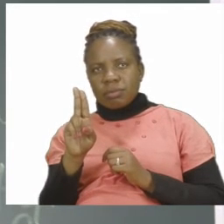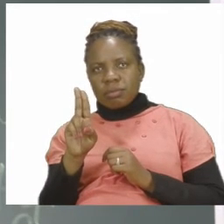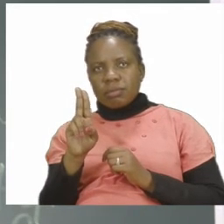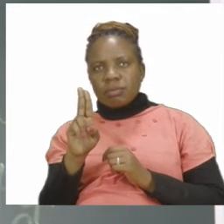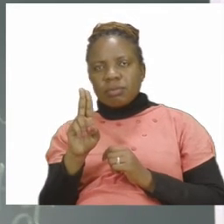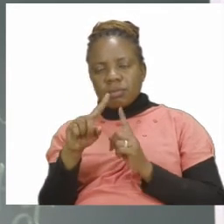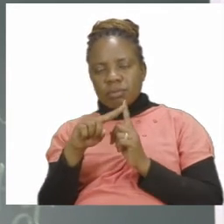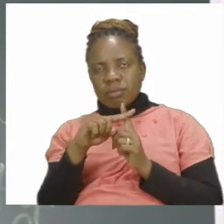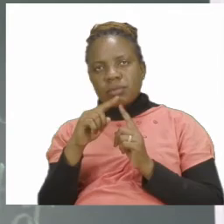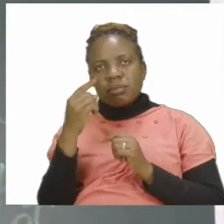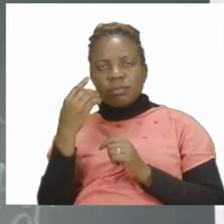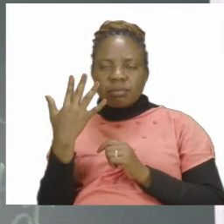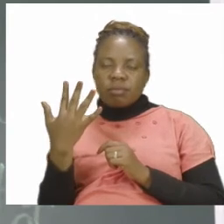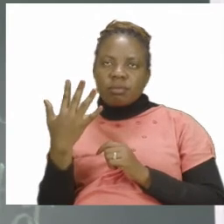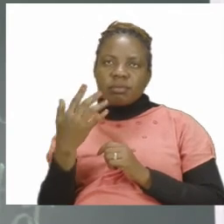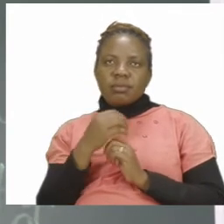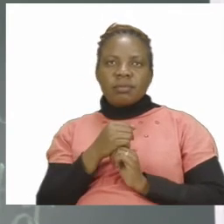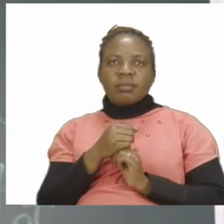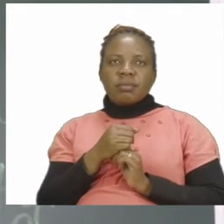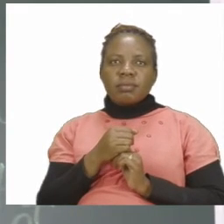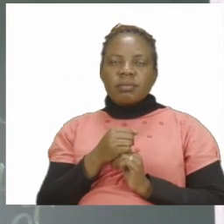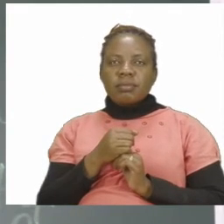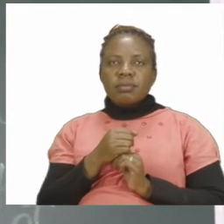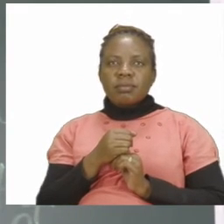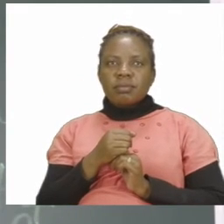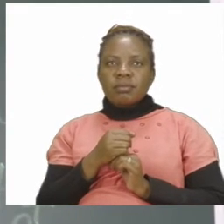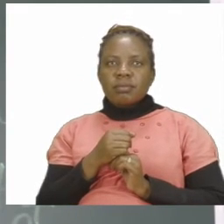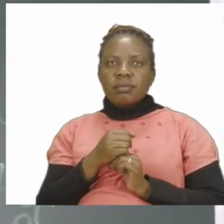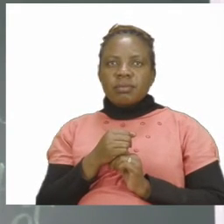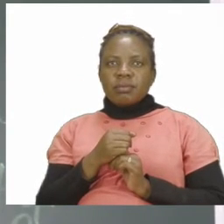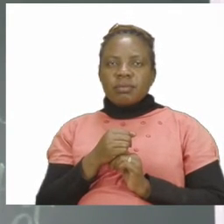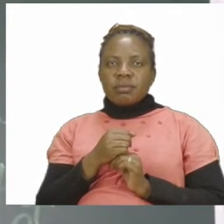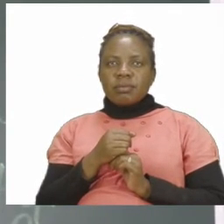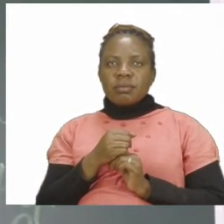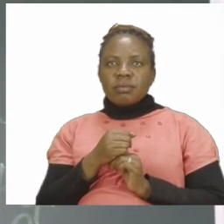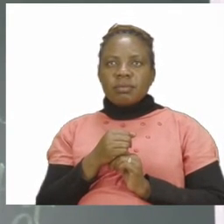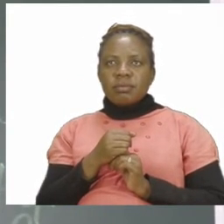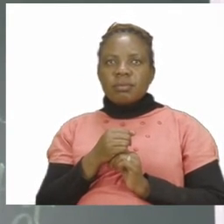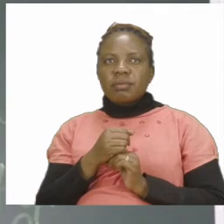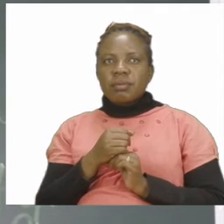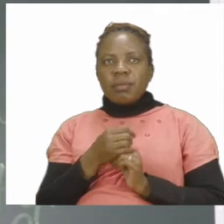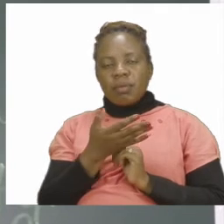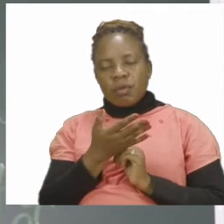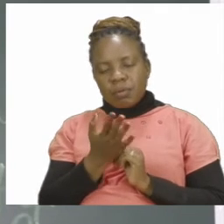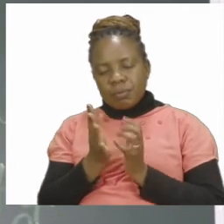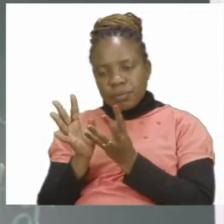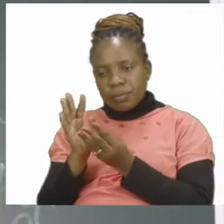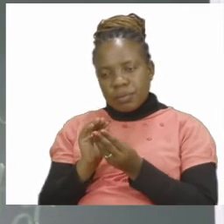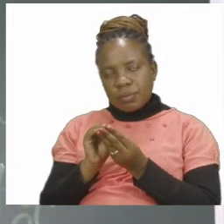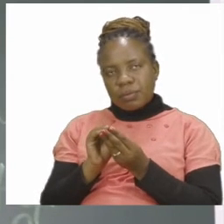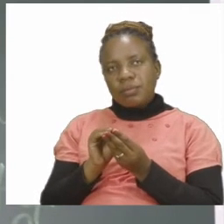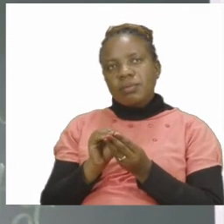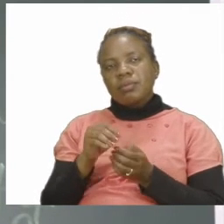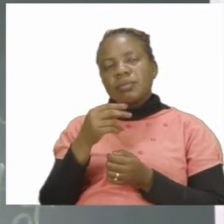the number 5 over there. Right. And all together it gives us